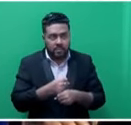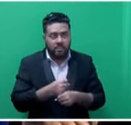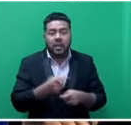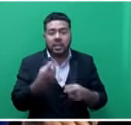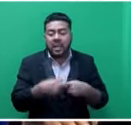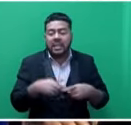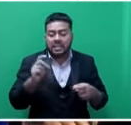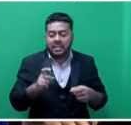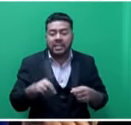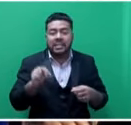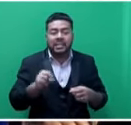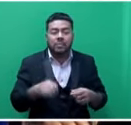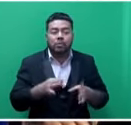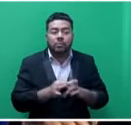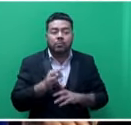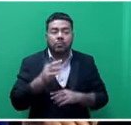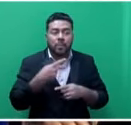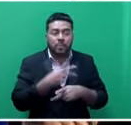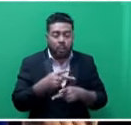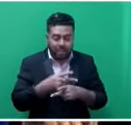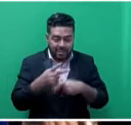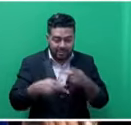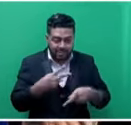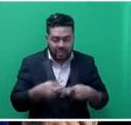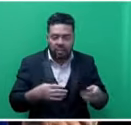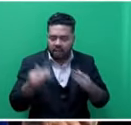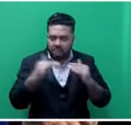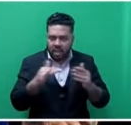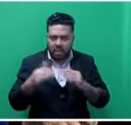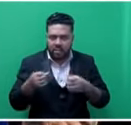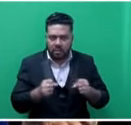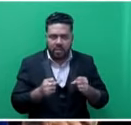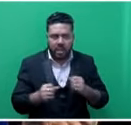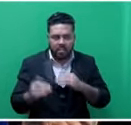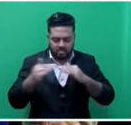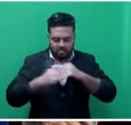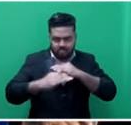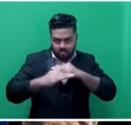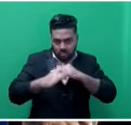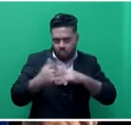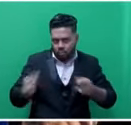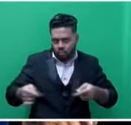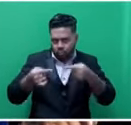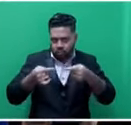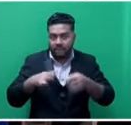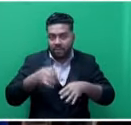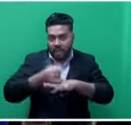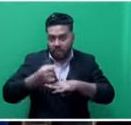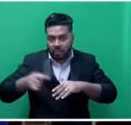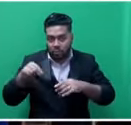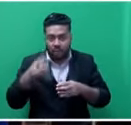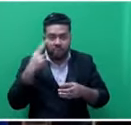is a need to improve the process to ensure a fair system and a level playing field. If government considers the view